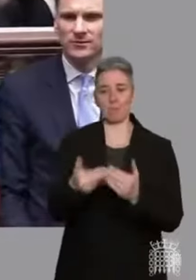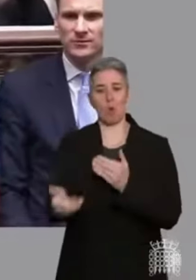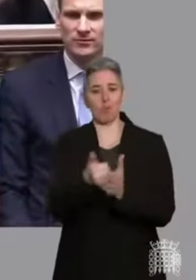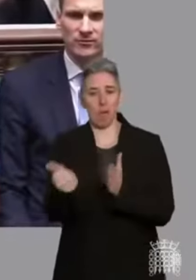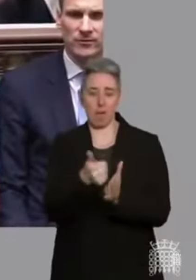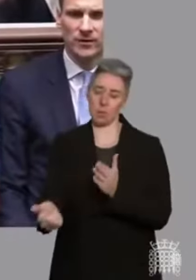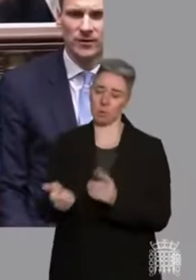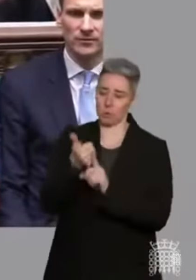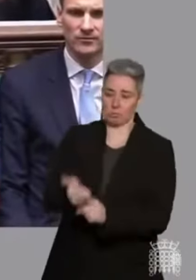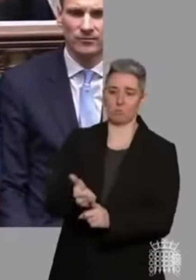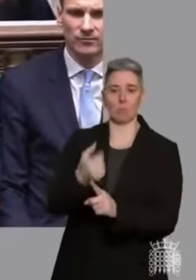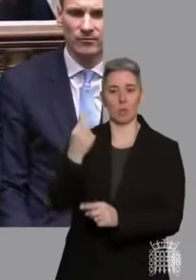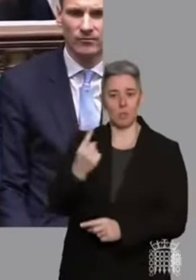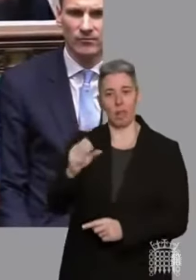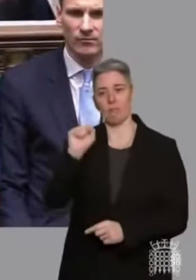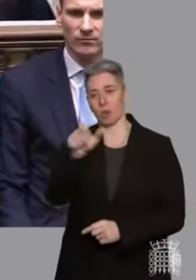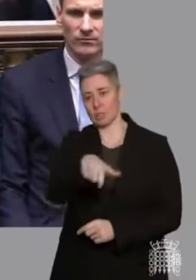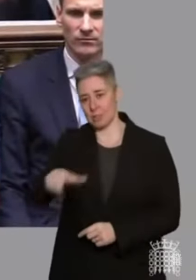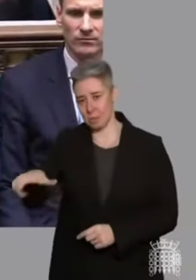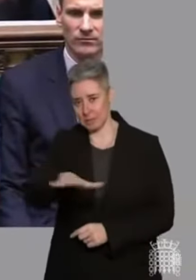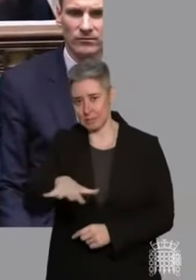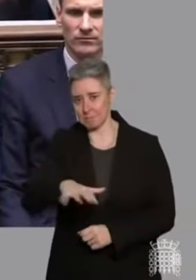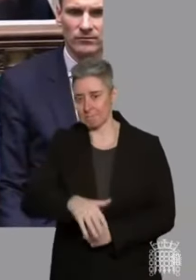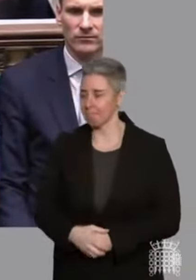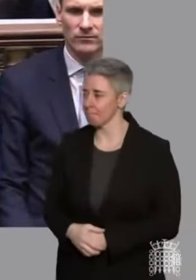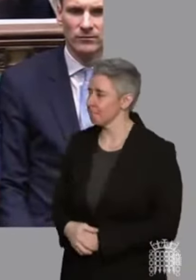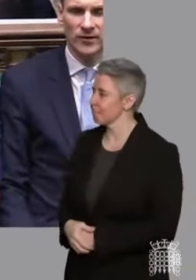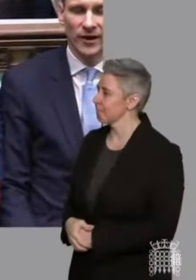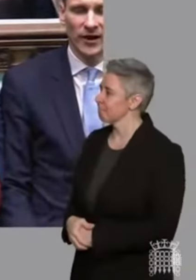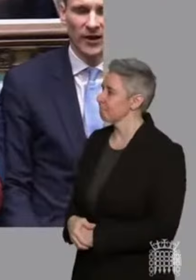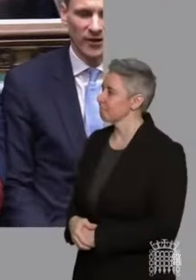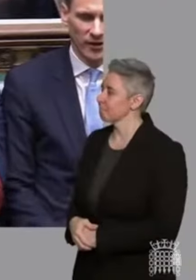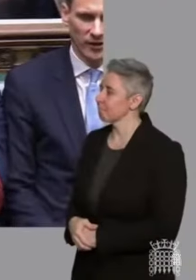Mr. Speaker, when Labour negotiates, our country loses.